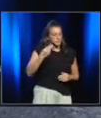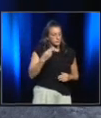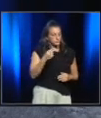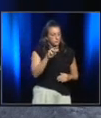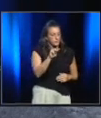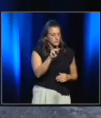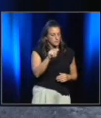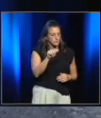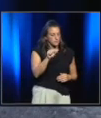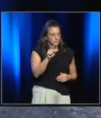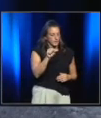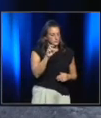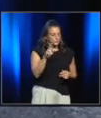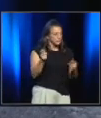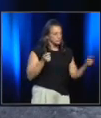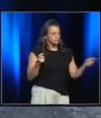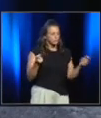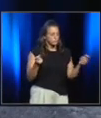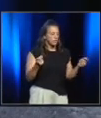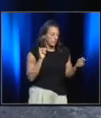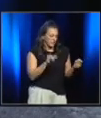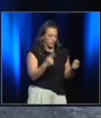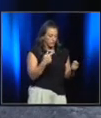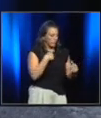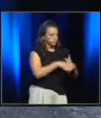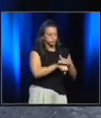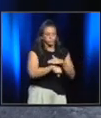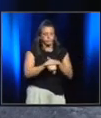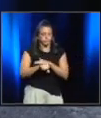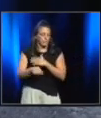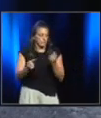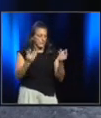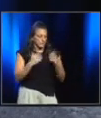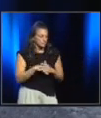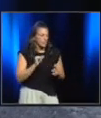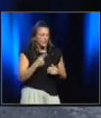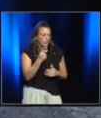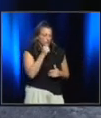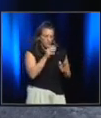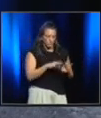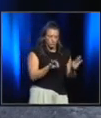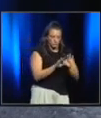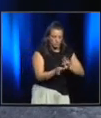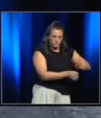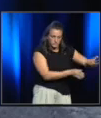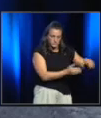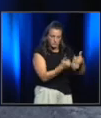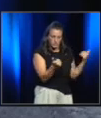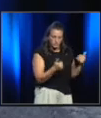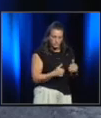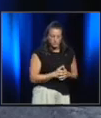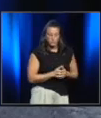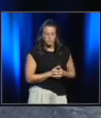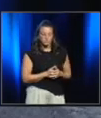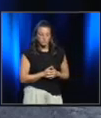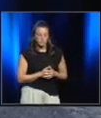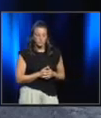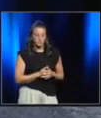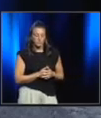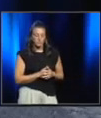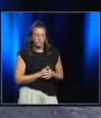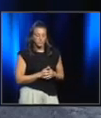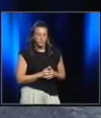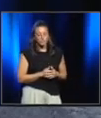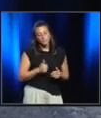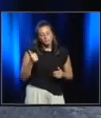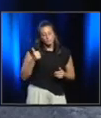So we looked at the role of environment in this relationship as well. And in this figure here, we've taken we ran some